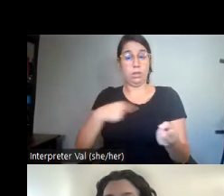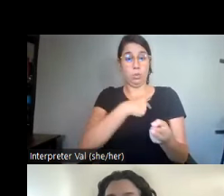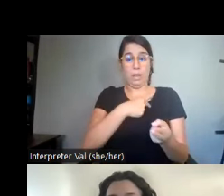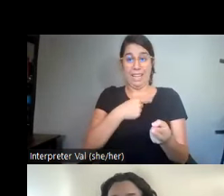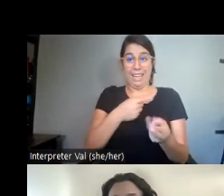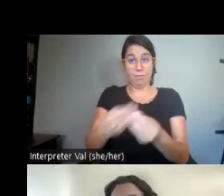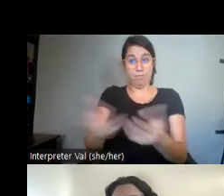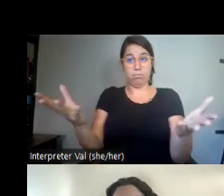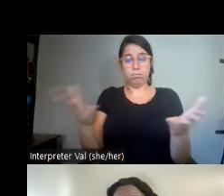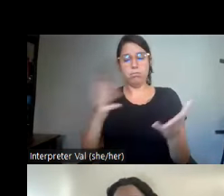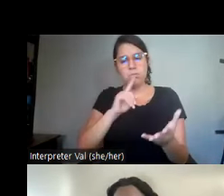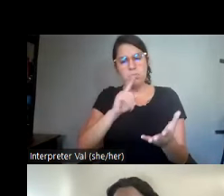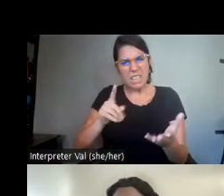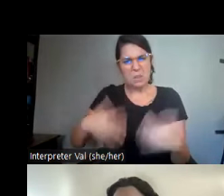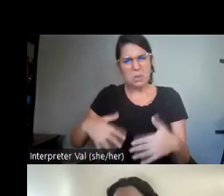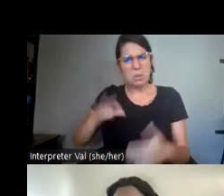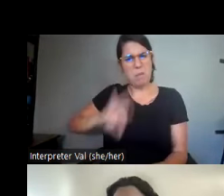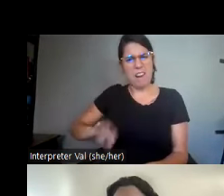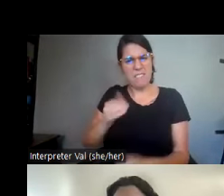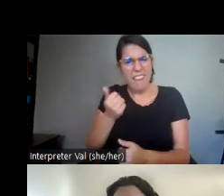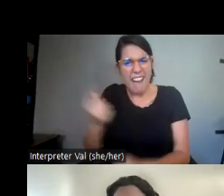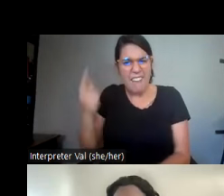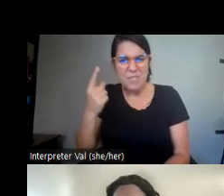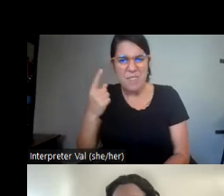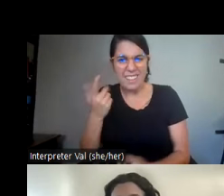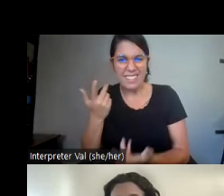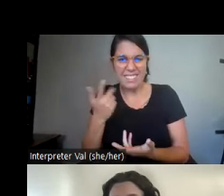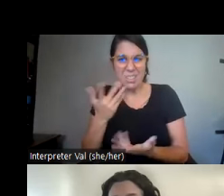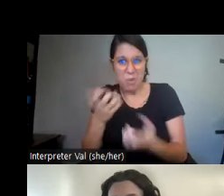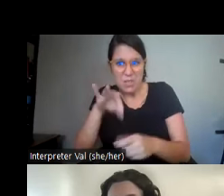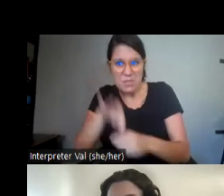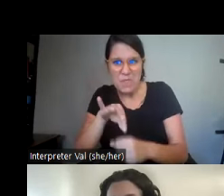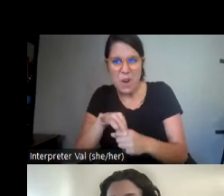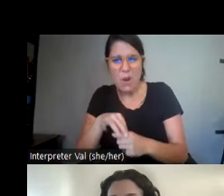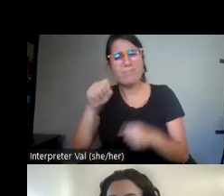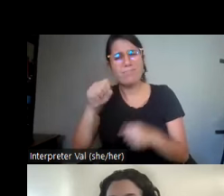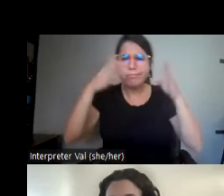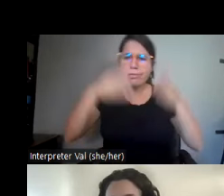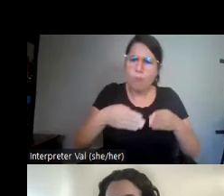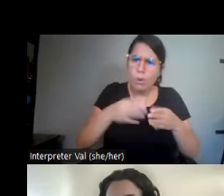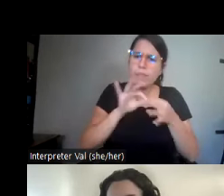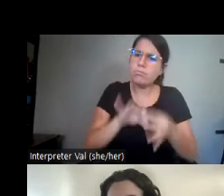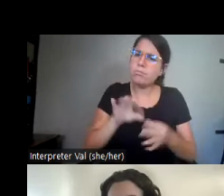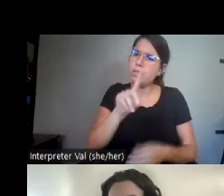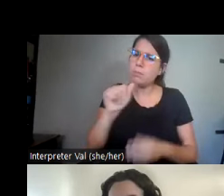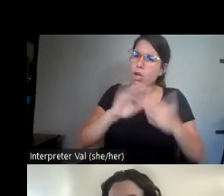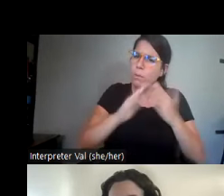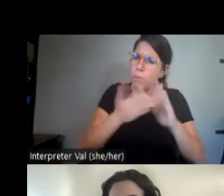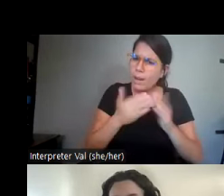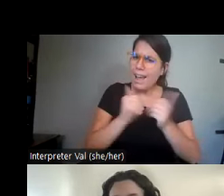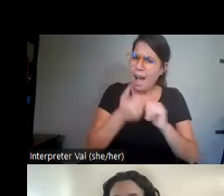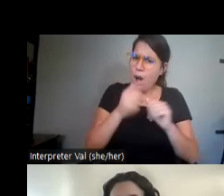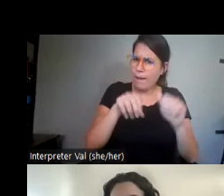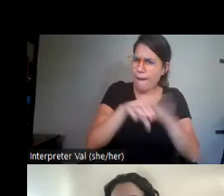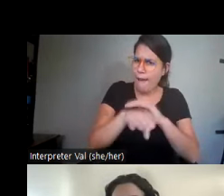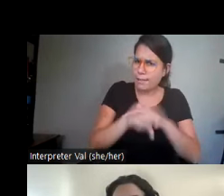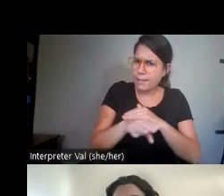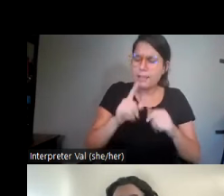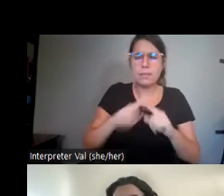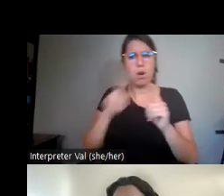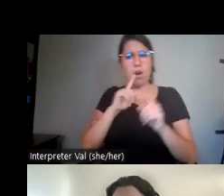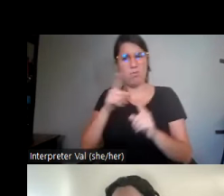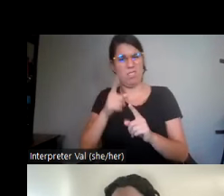are really helpful to anyone who wants to vote. So even though the focus is on the disability community, I think most of the